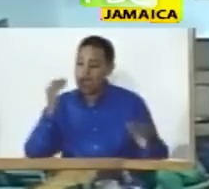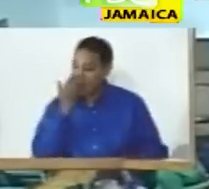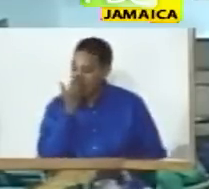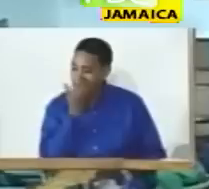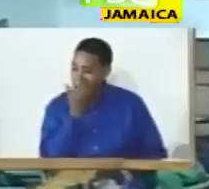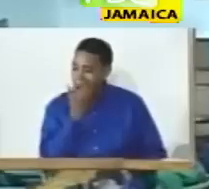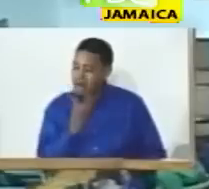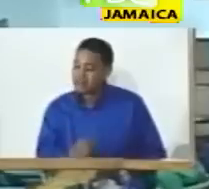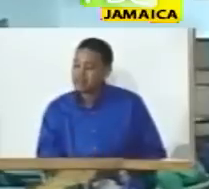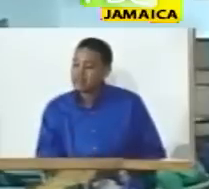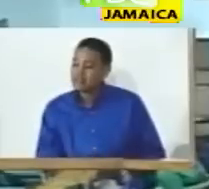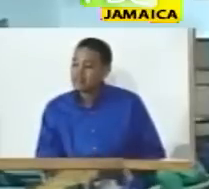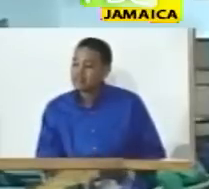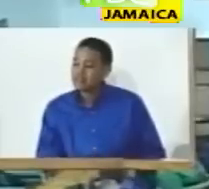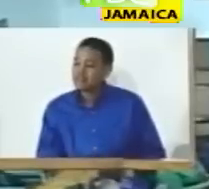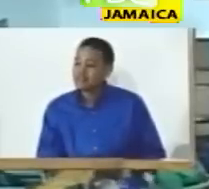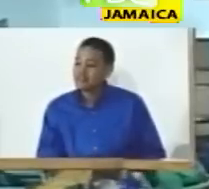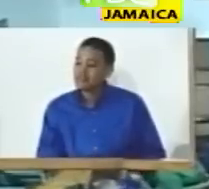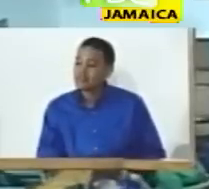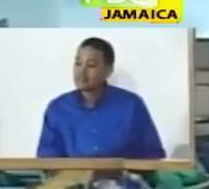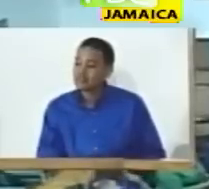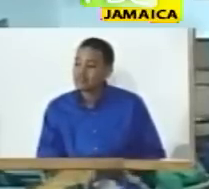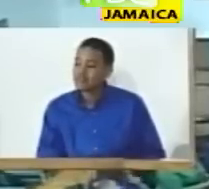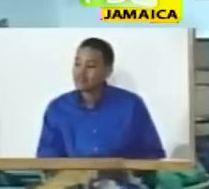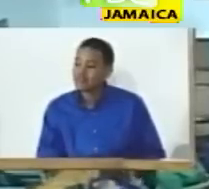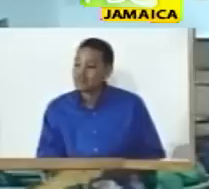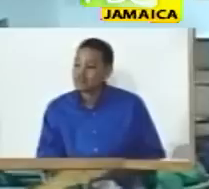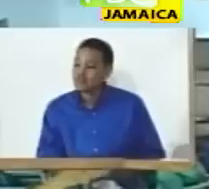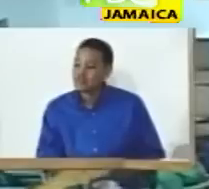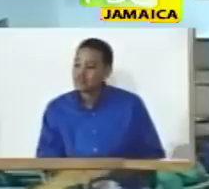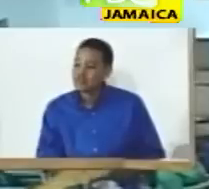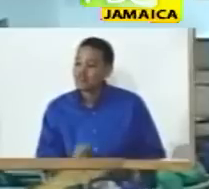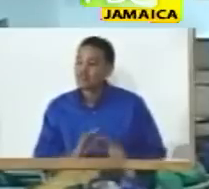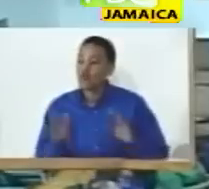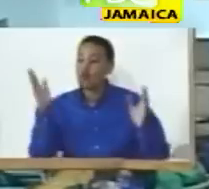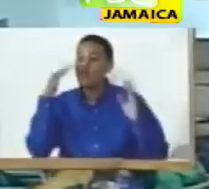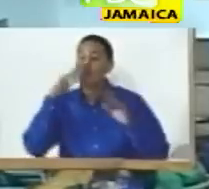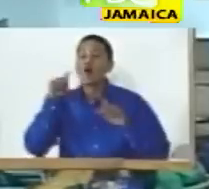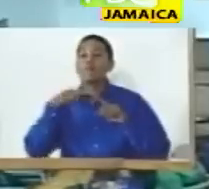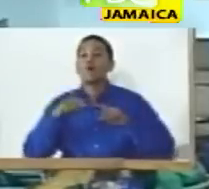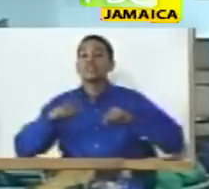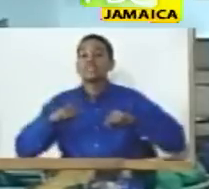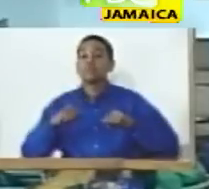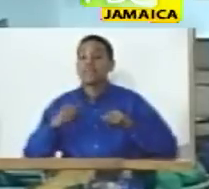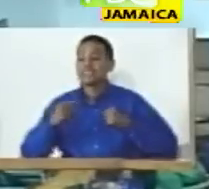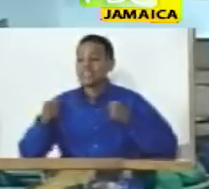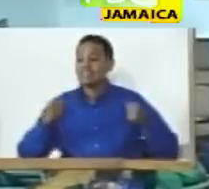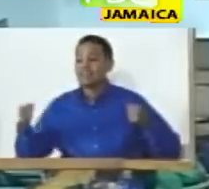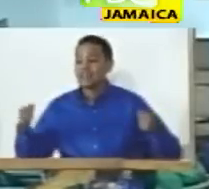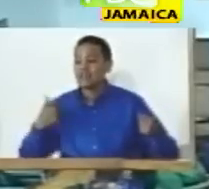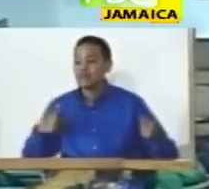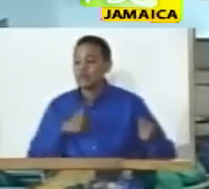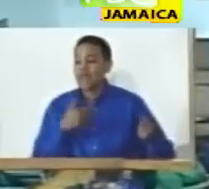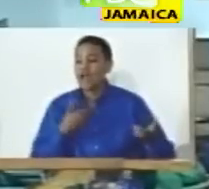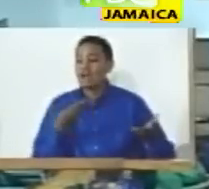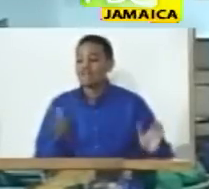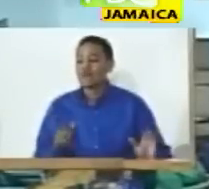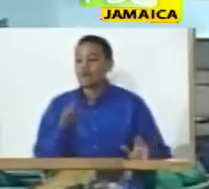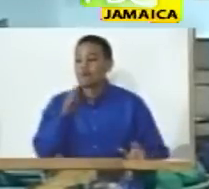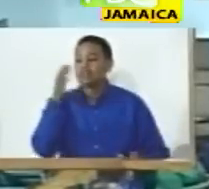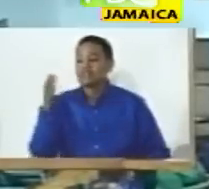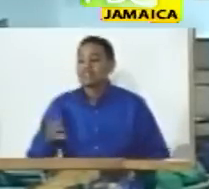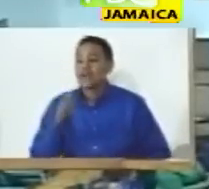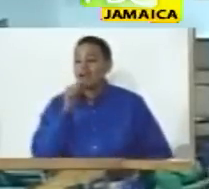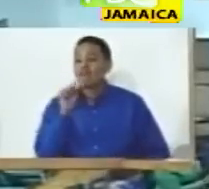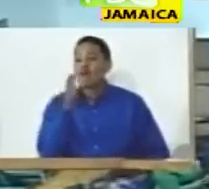Do not be worried about the spaces being filled. We have room on this side for all who want to